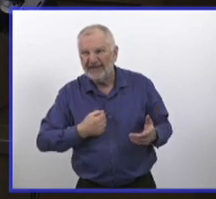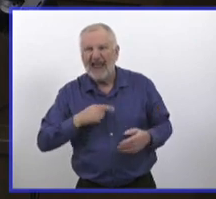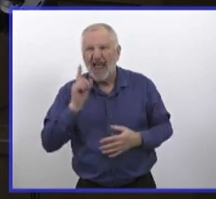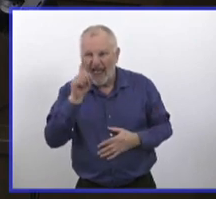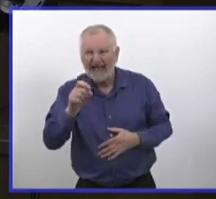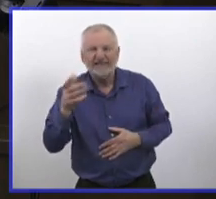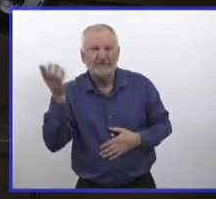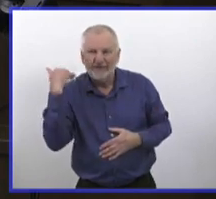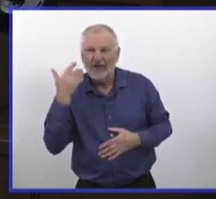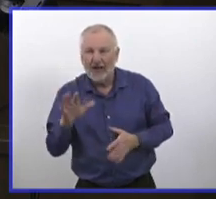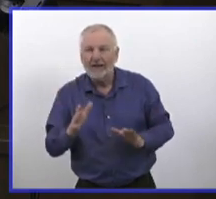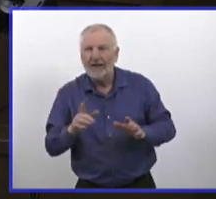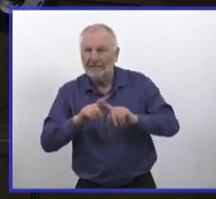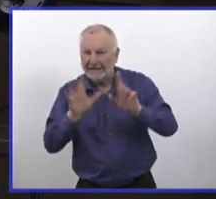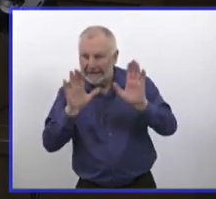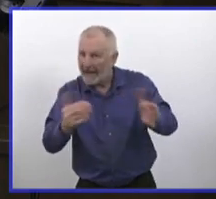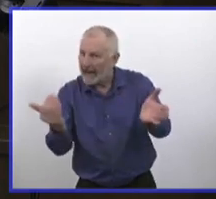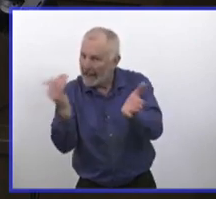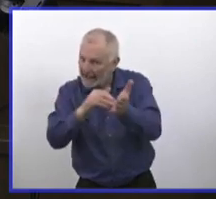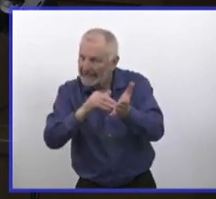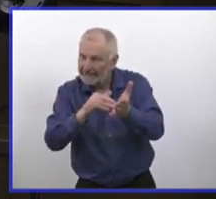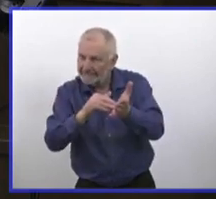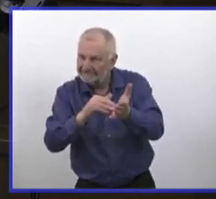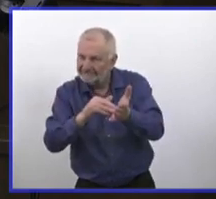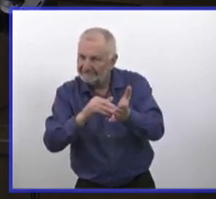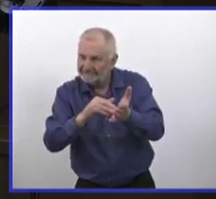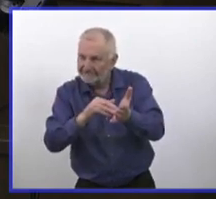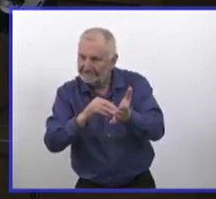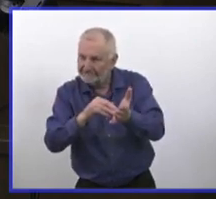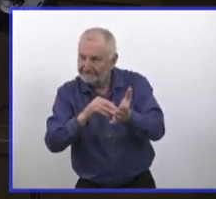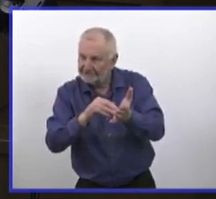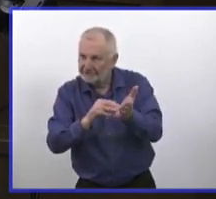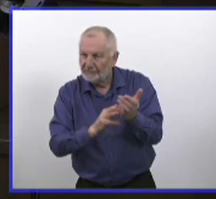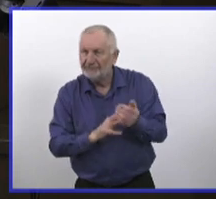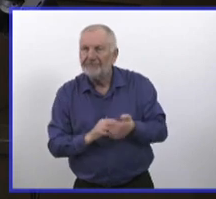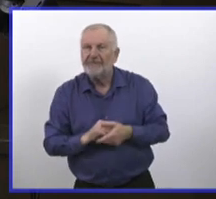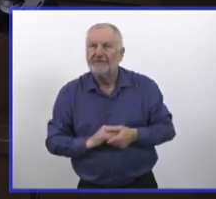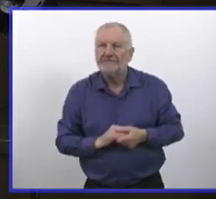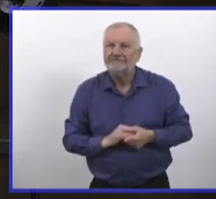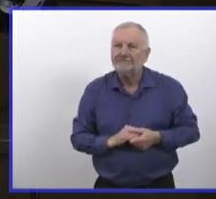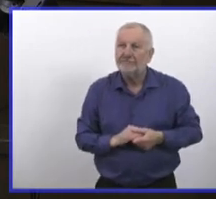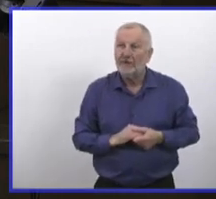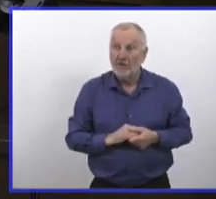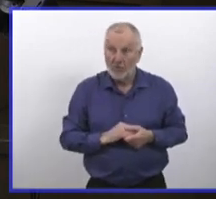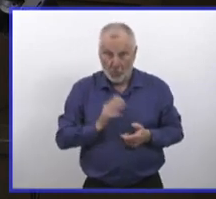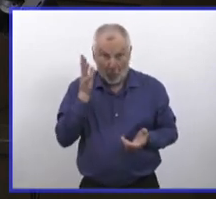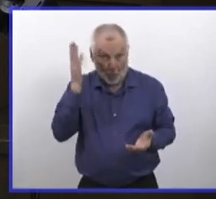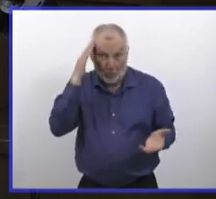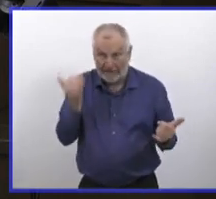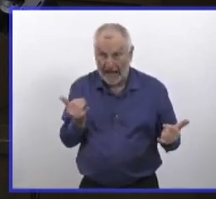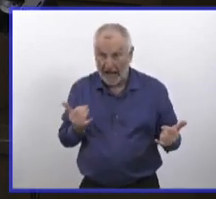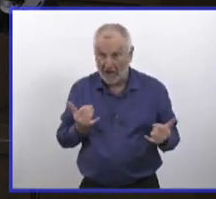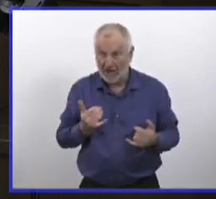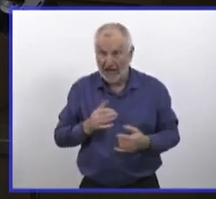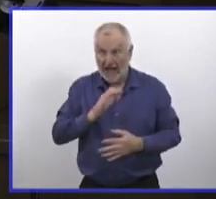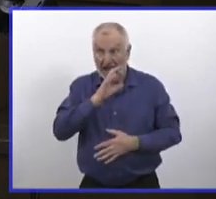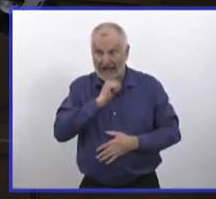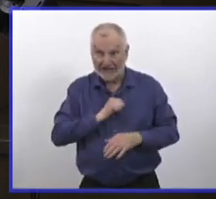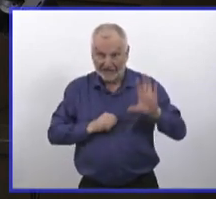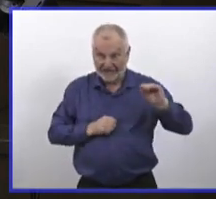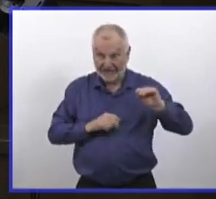you have an estimated population of people in these age ranges for Priority 1 and Priority 2